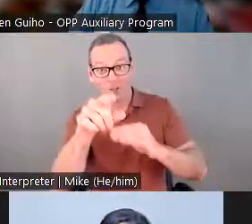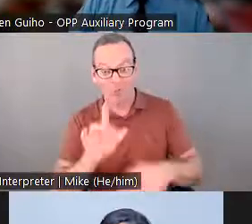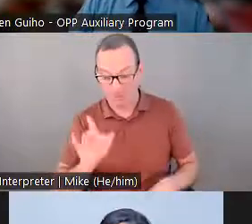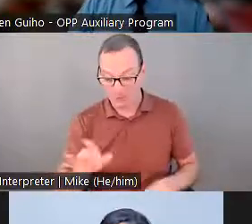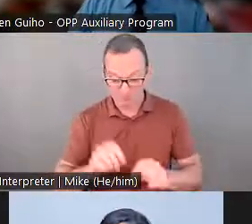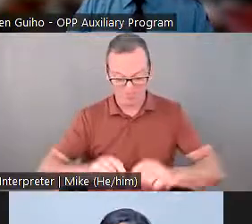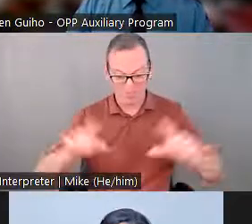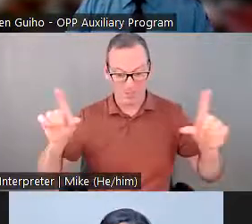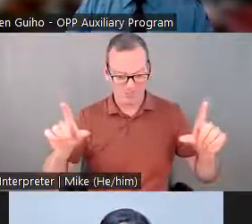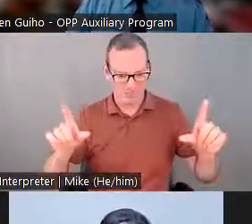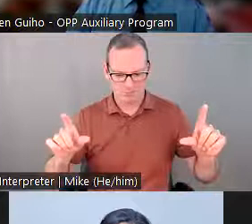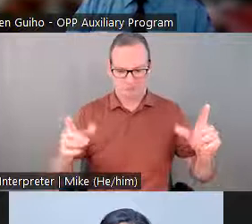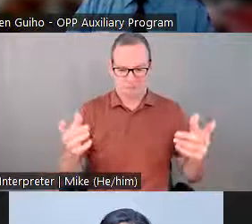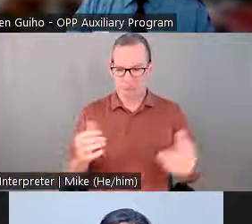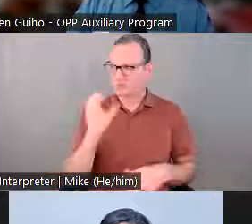your information.